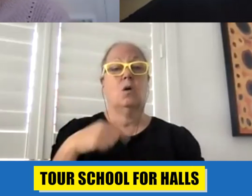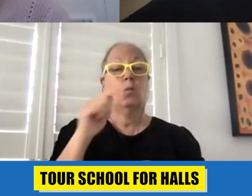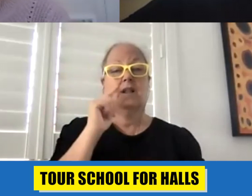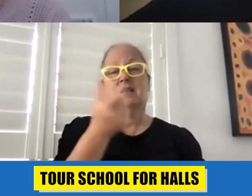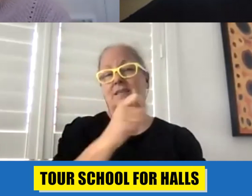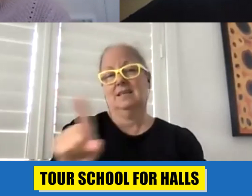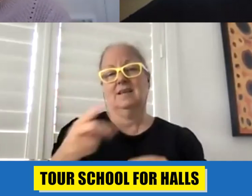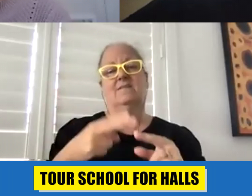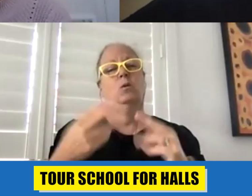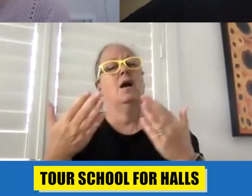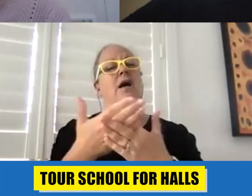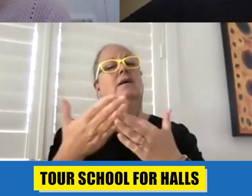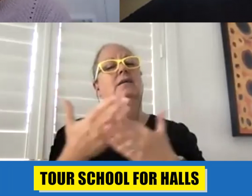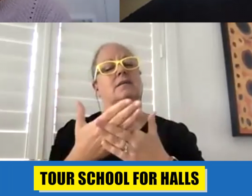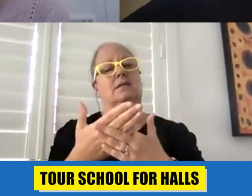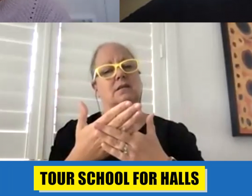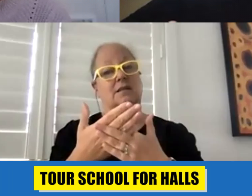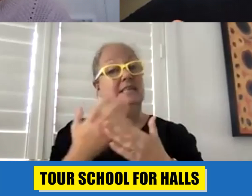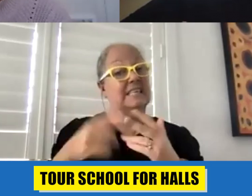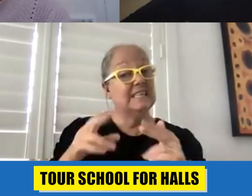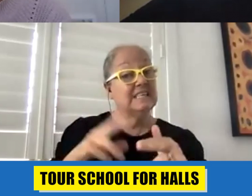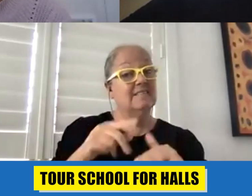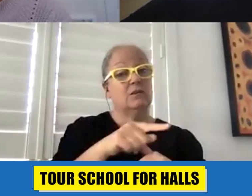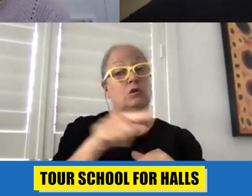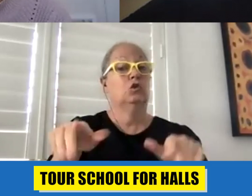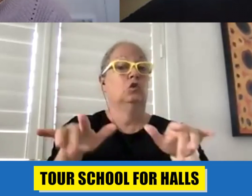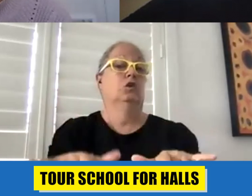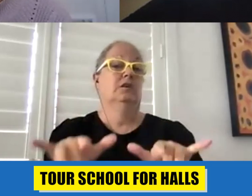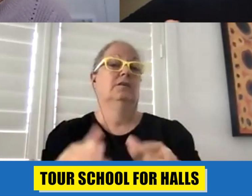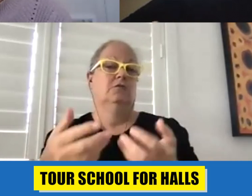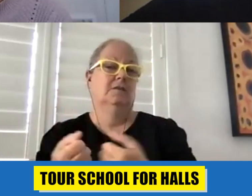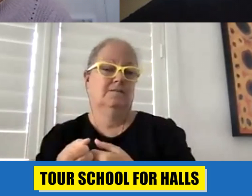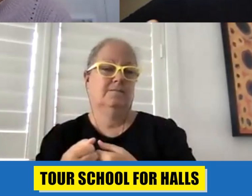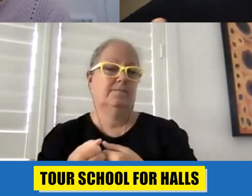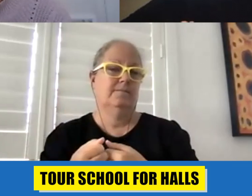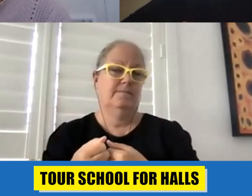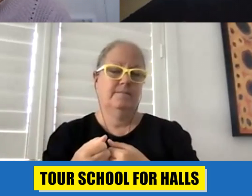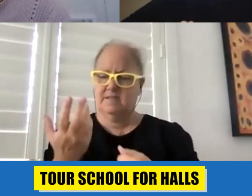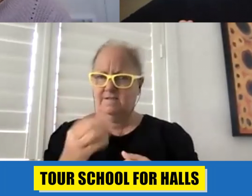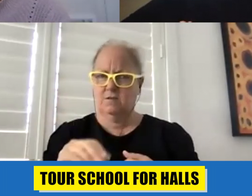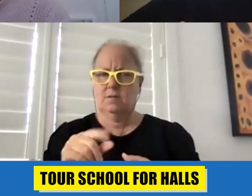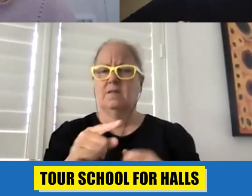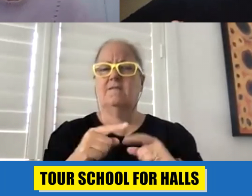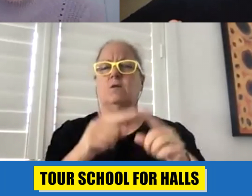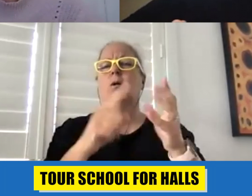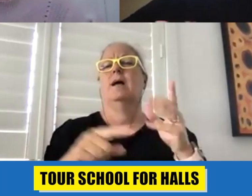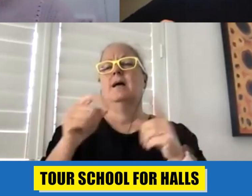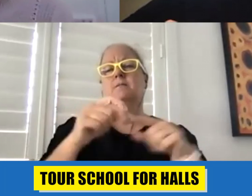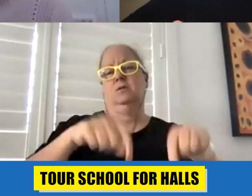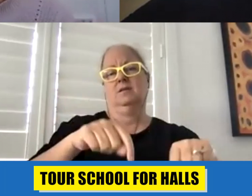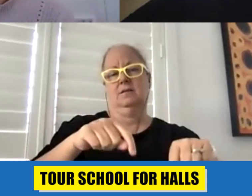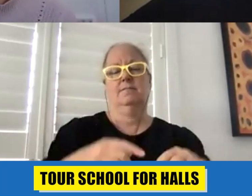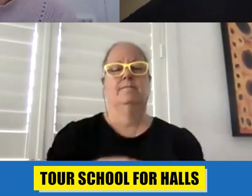for accessing if you haven't got it already via the follow-up to this